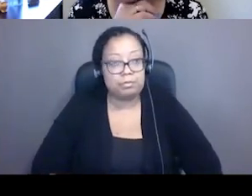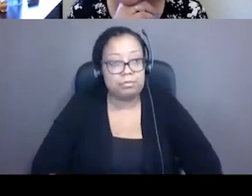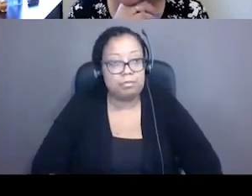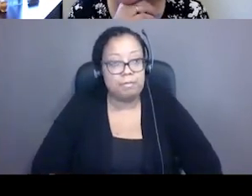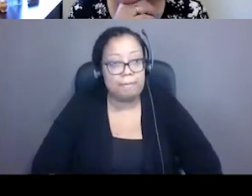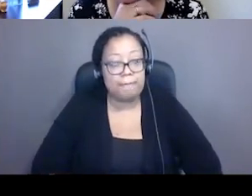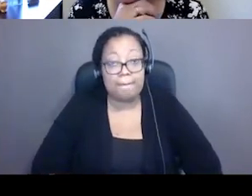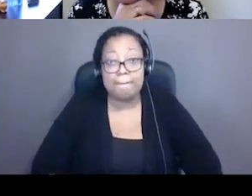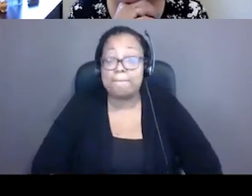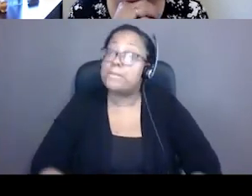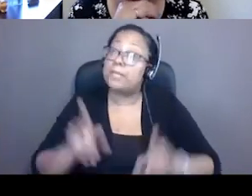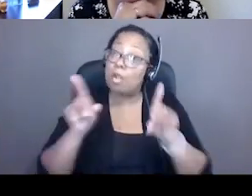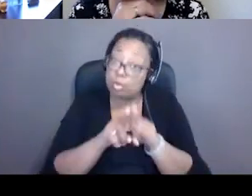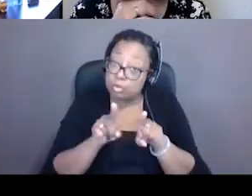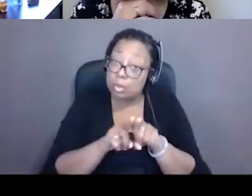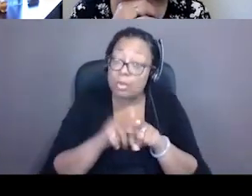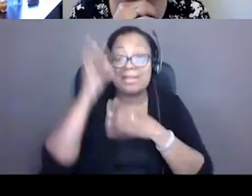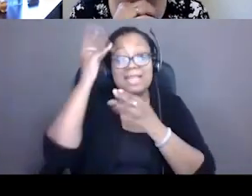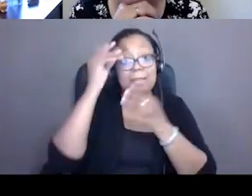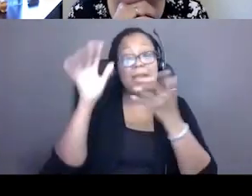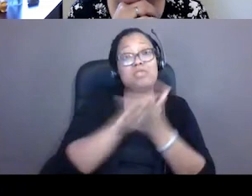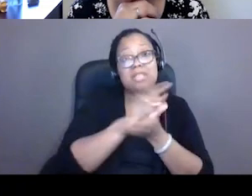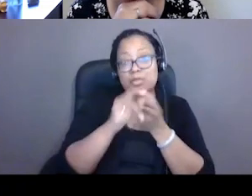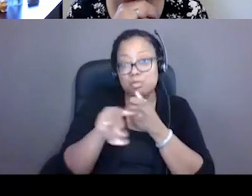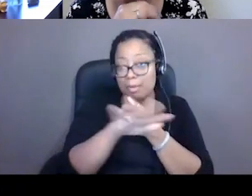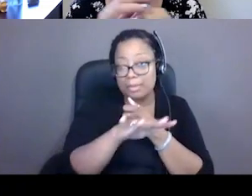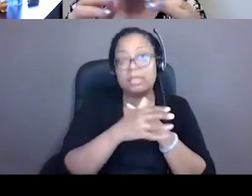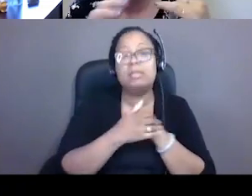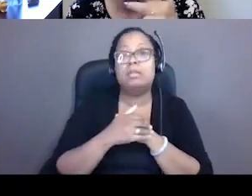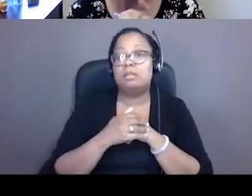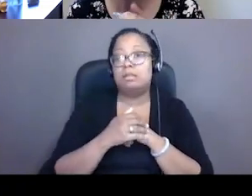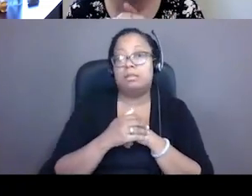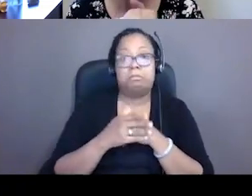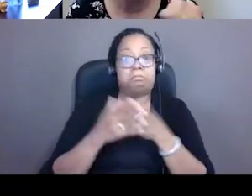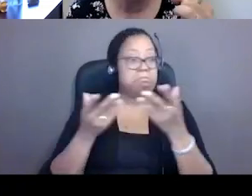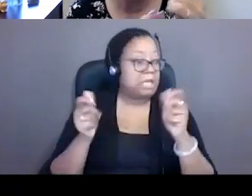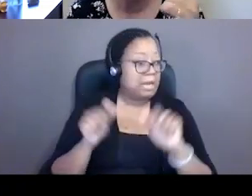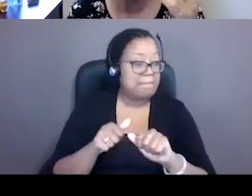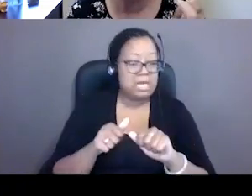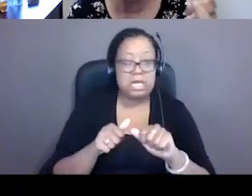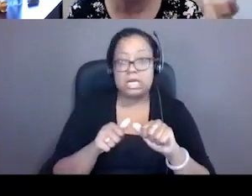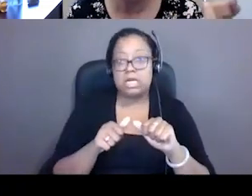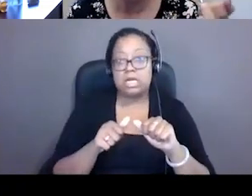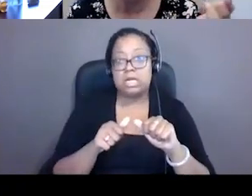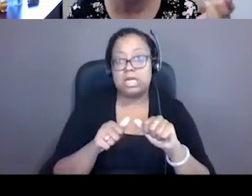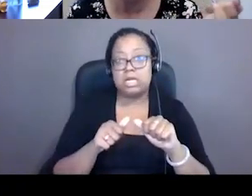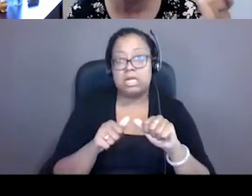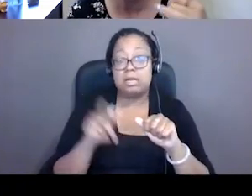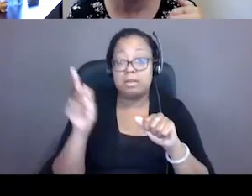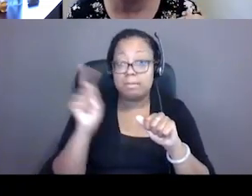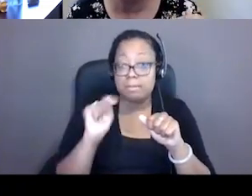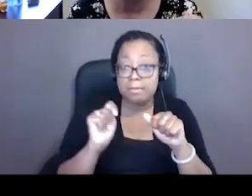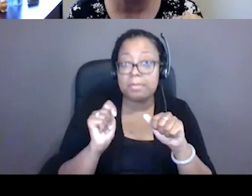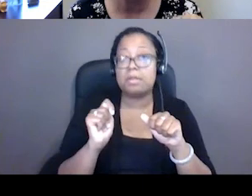have to also be conscious of damage to property. So whether that's eliminating on a